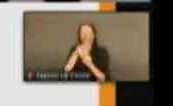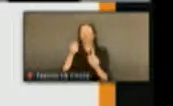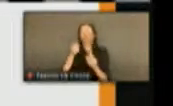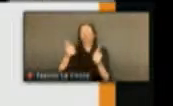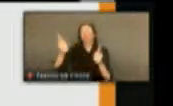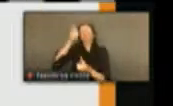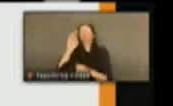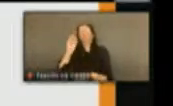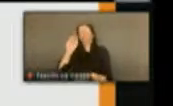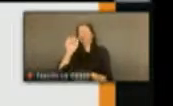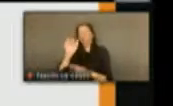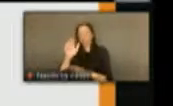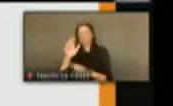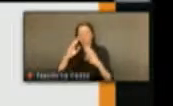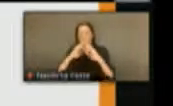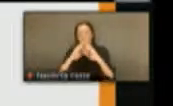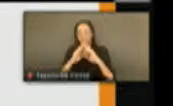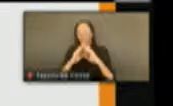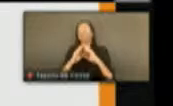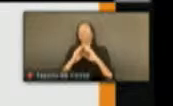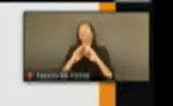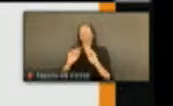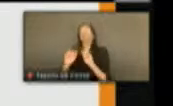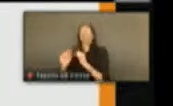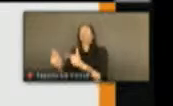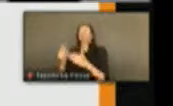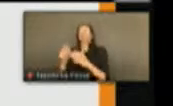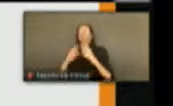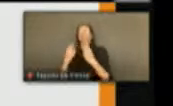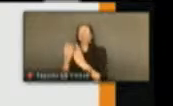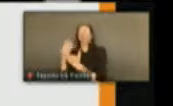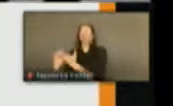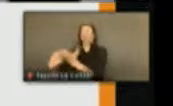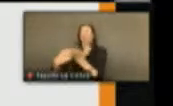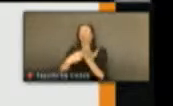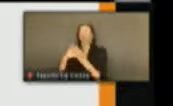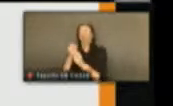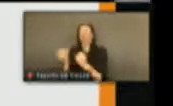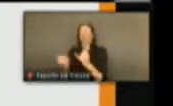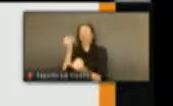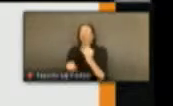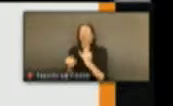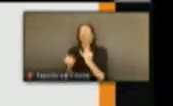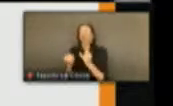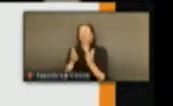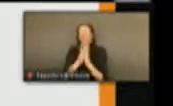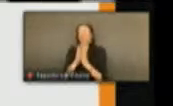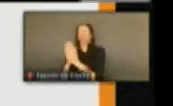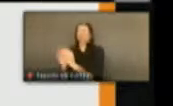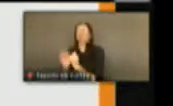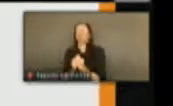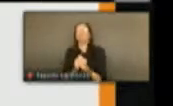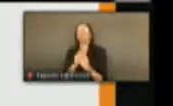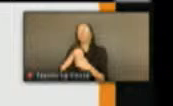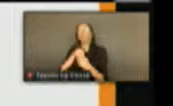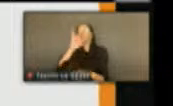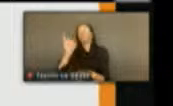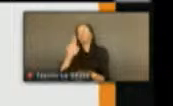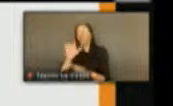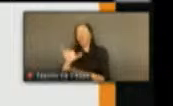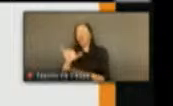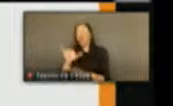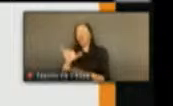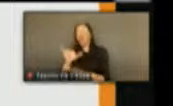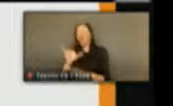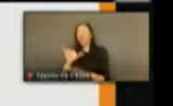the request. In July, the mayor will release her proposed budget. Also in July, the